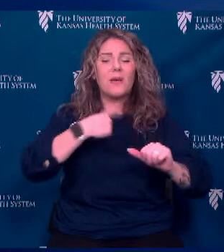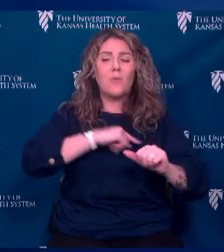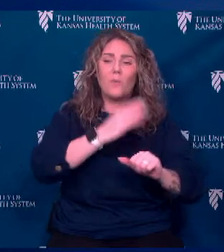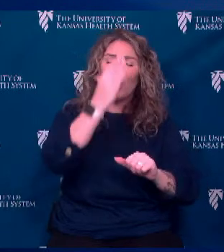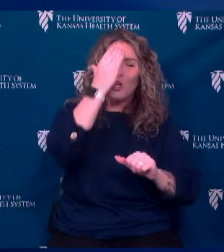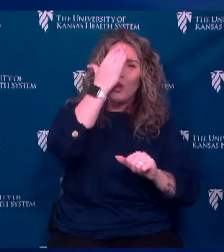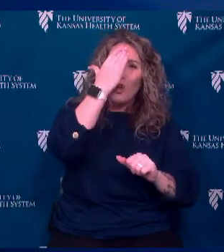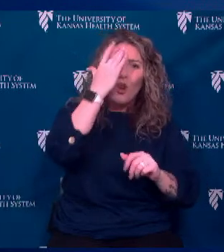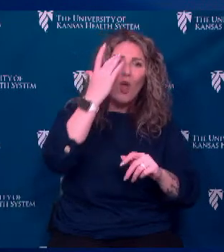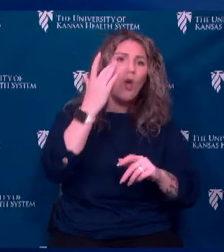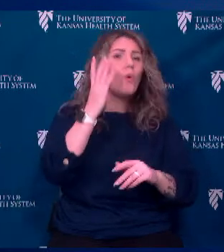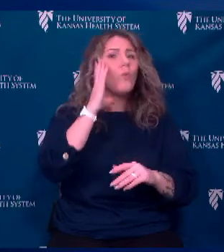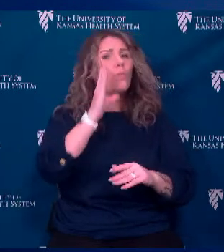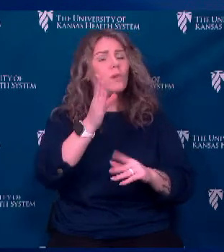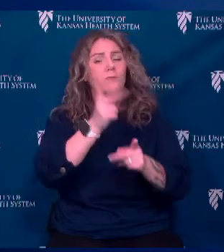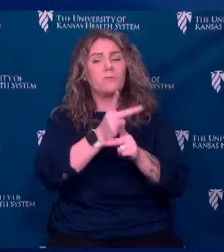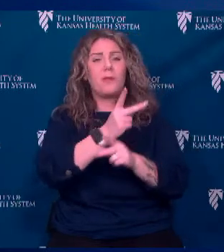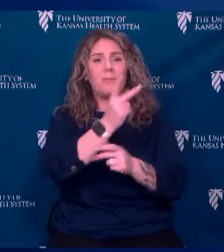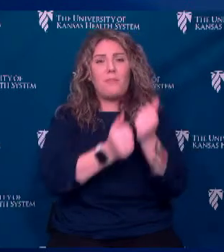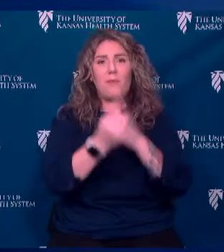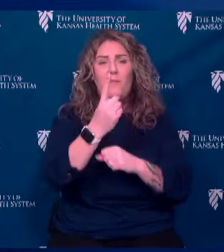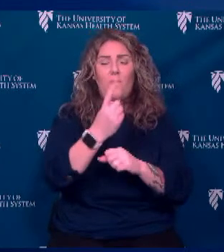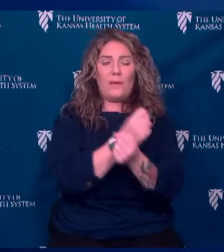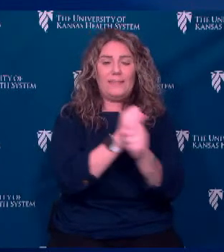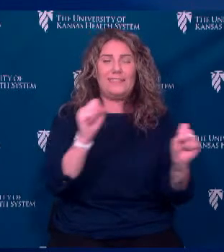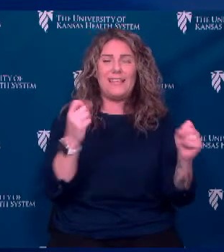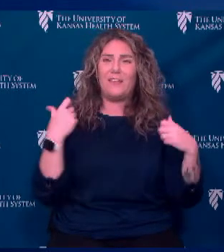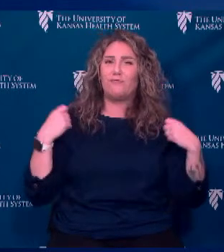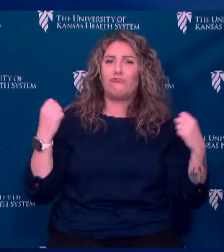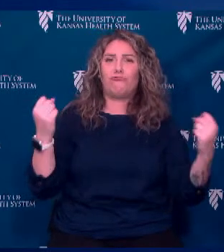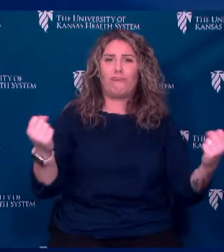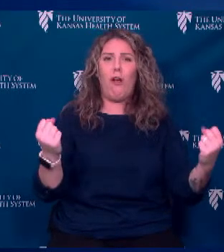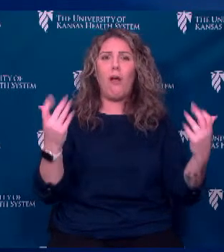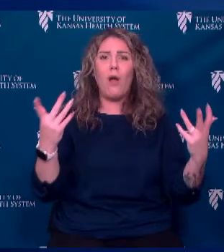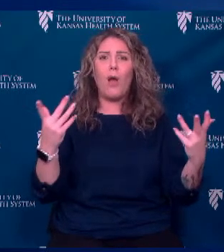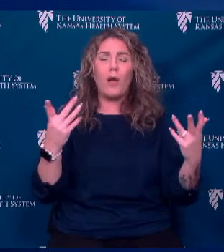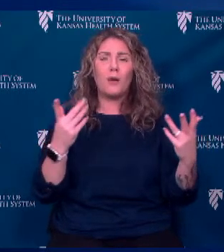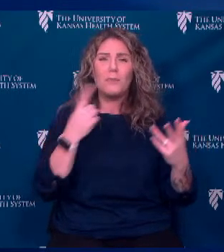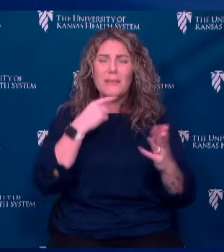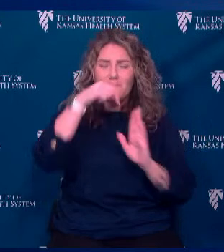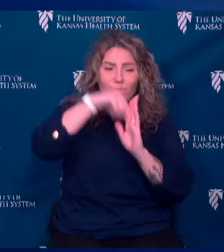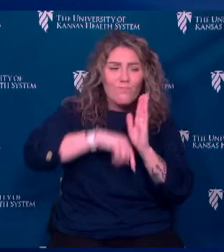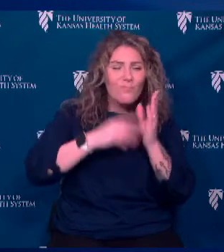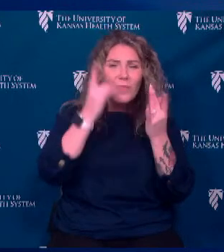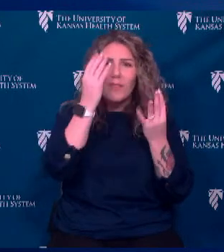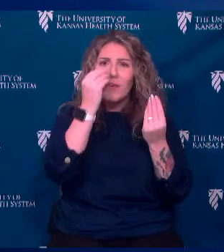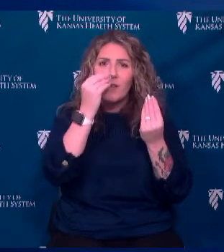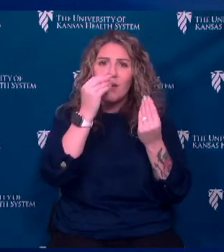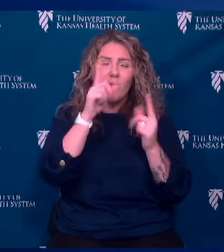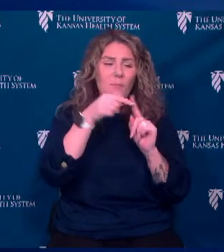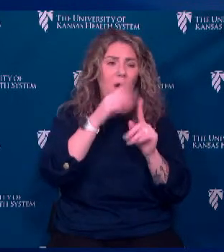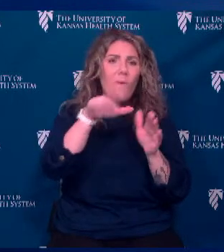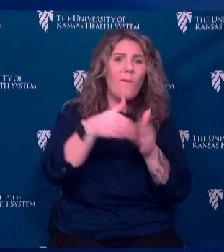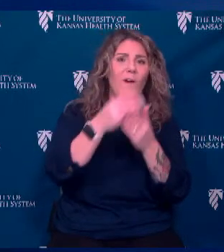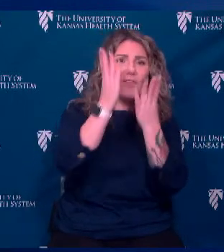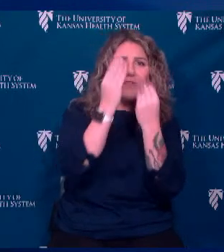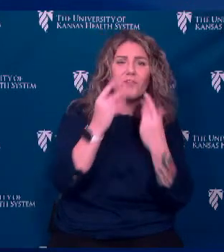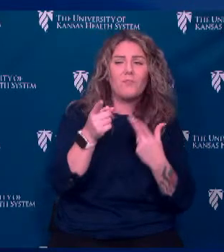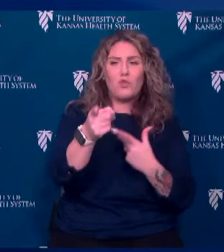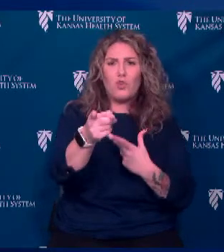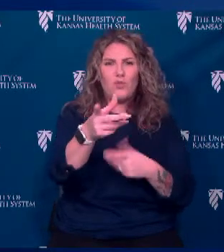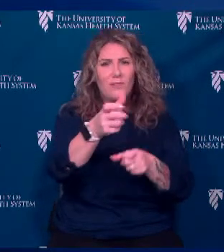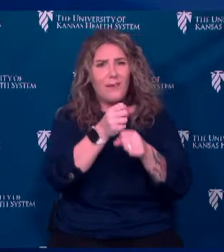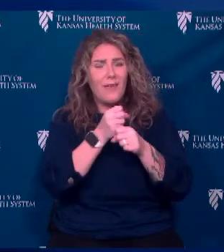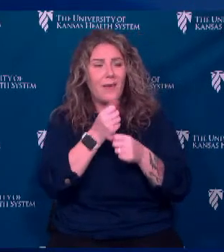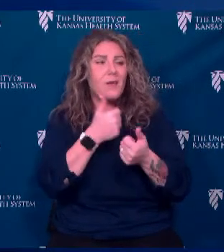ultimately that will keep us all safe and strong. And be a critical thinker about the information you get, and make sure